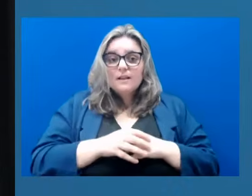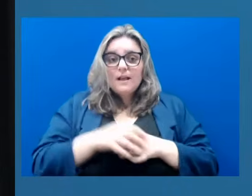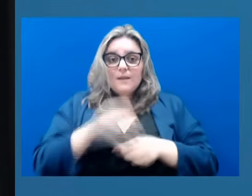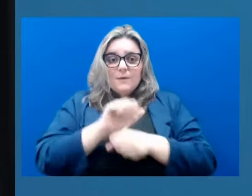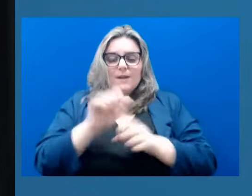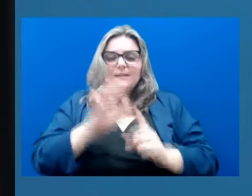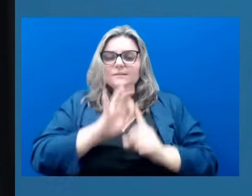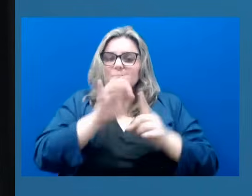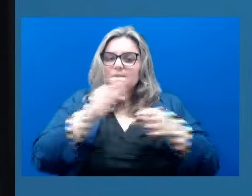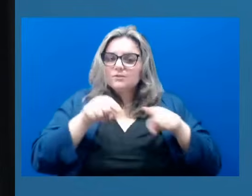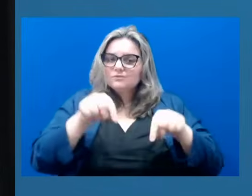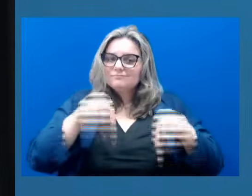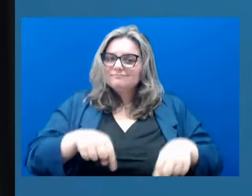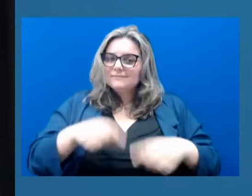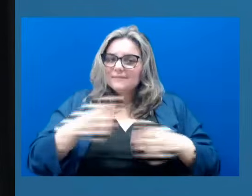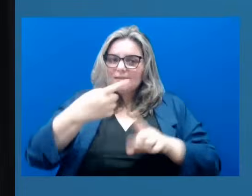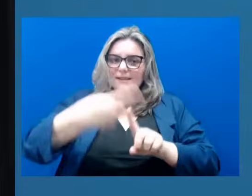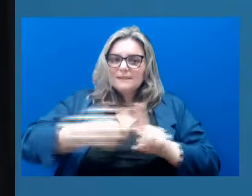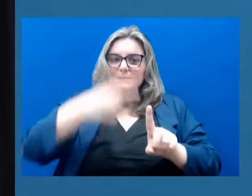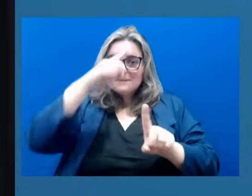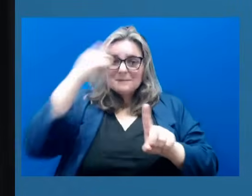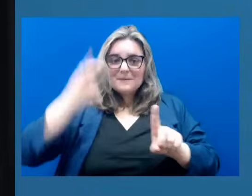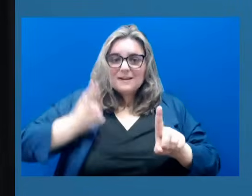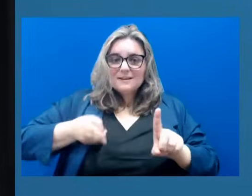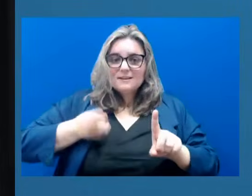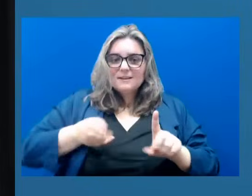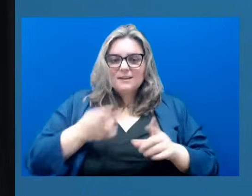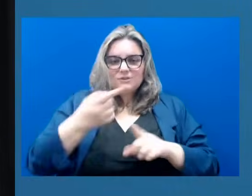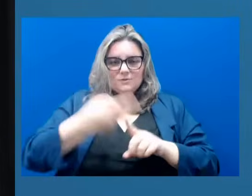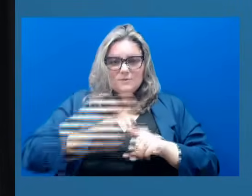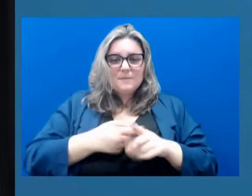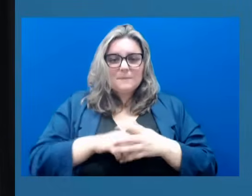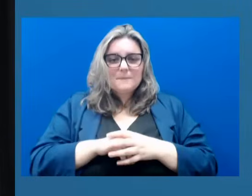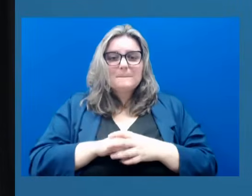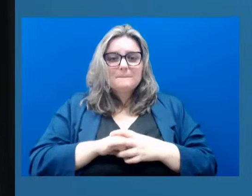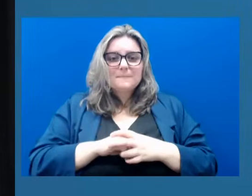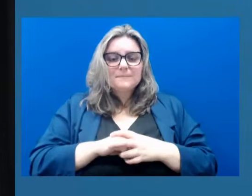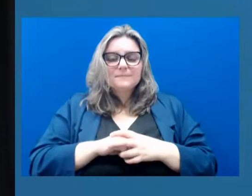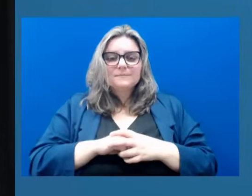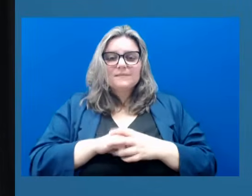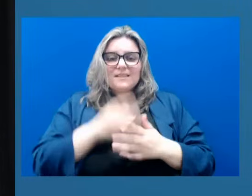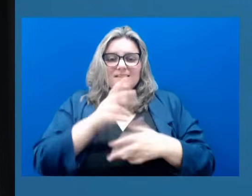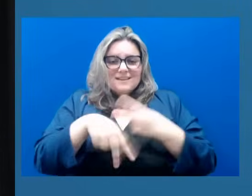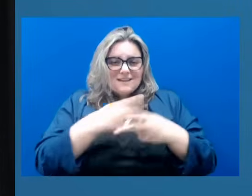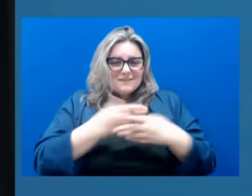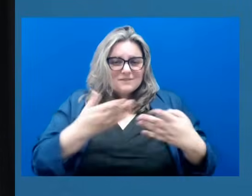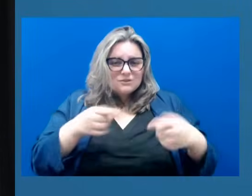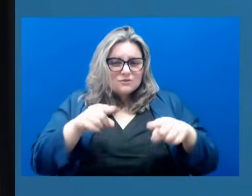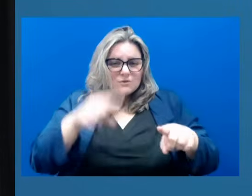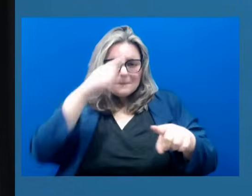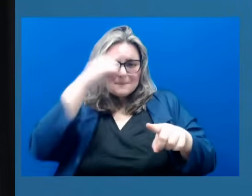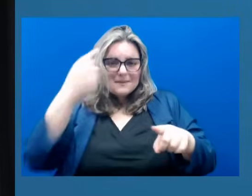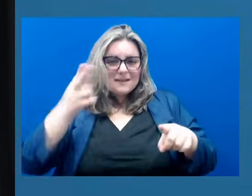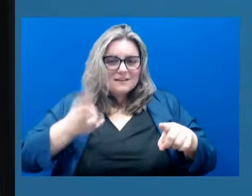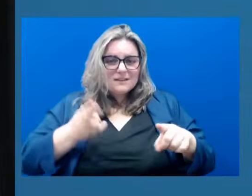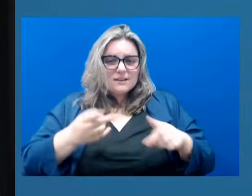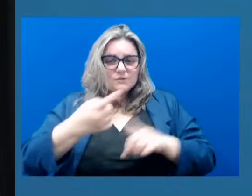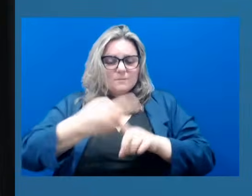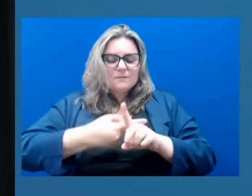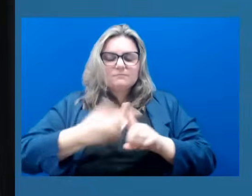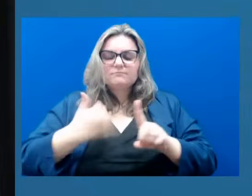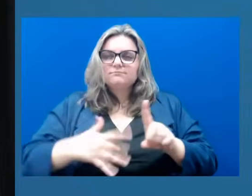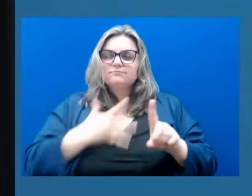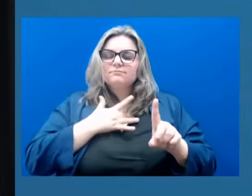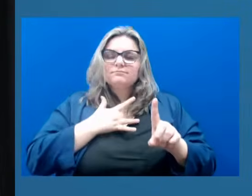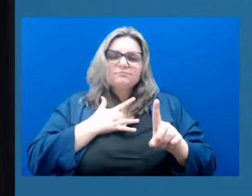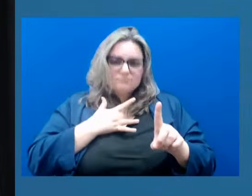Month. I mean, when you think about the kind of things during Black History Month, it's especially meaningful at a time